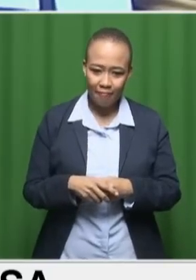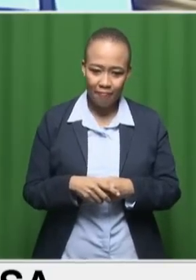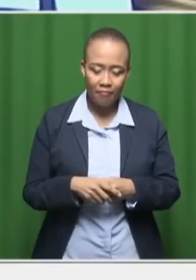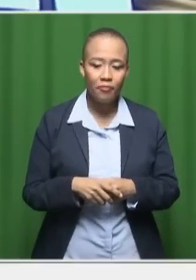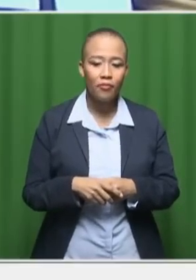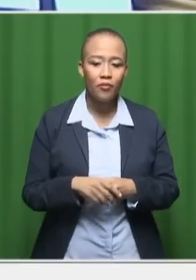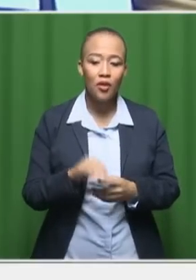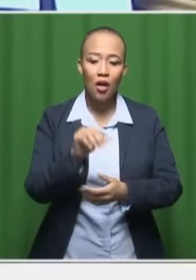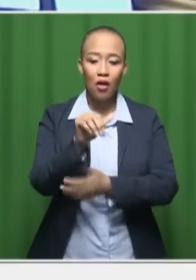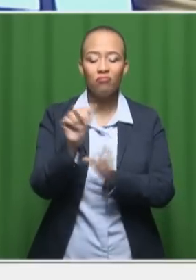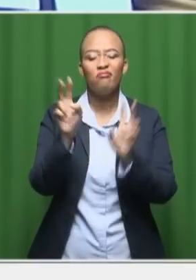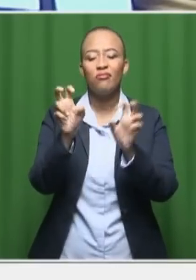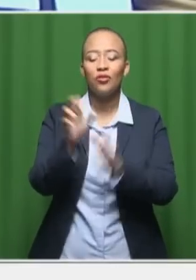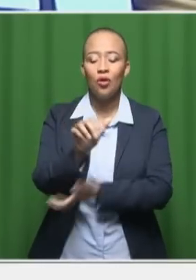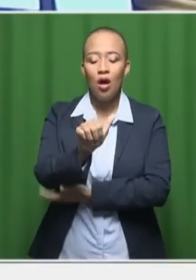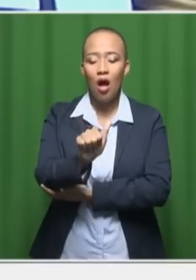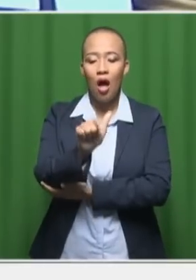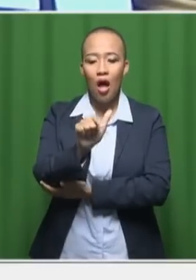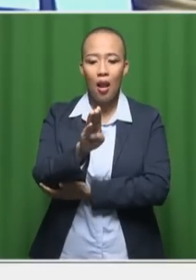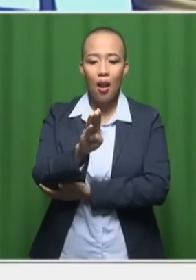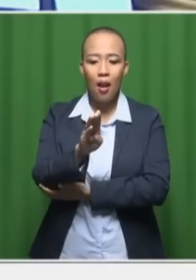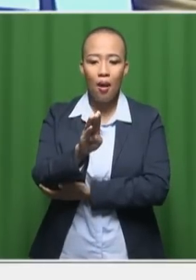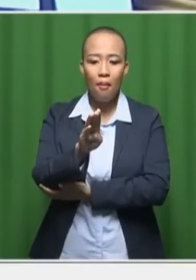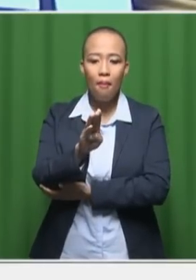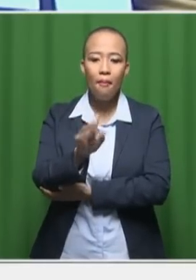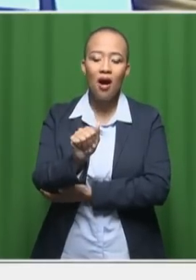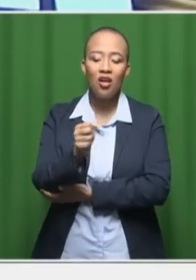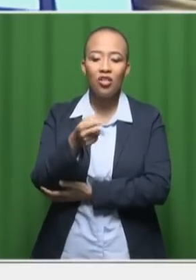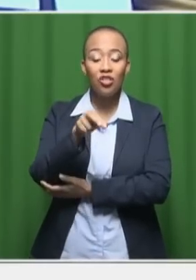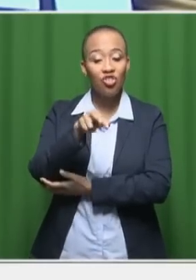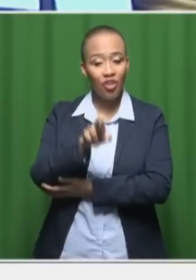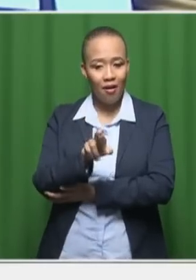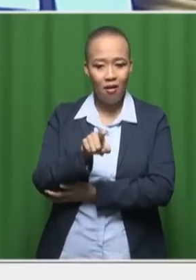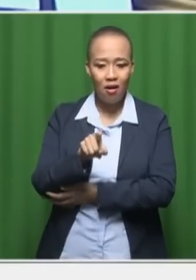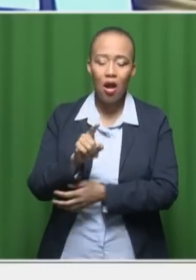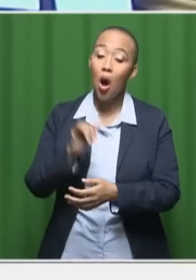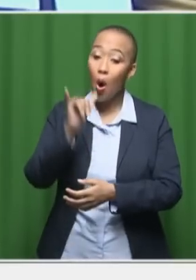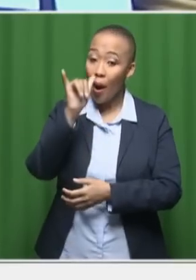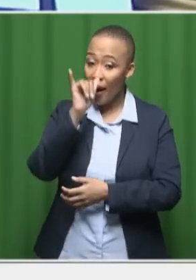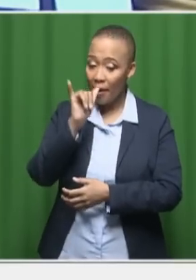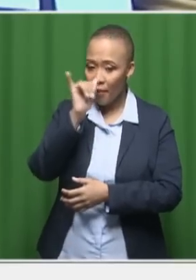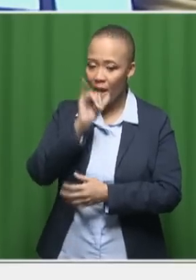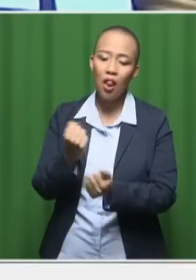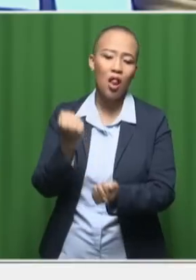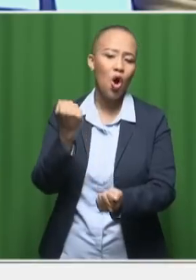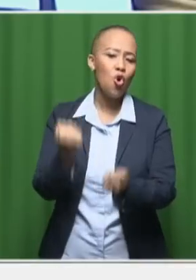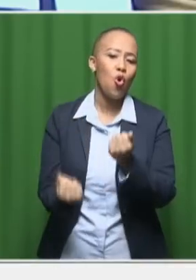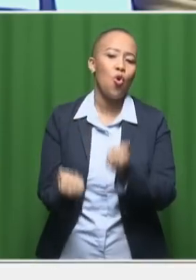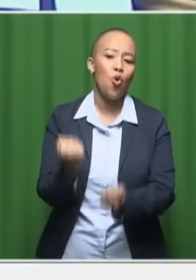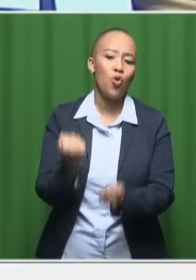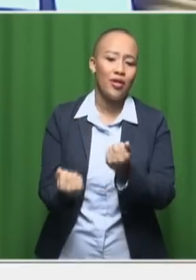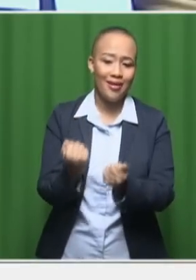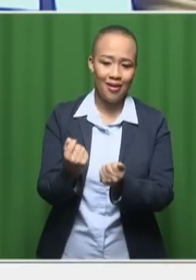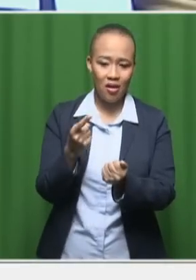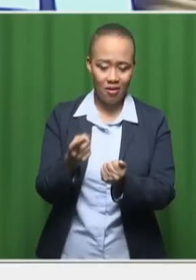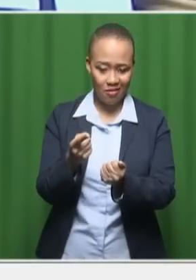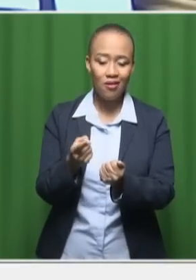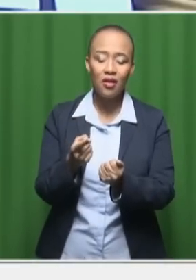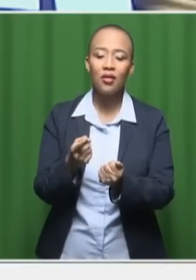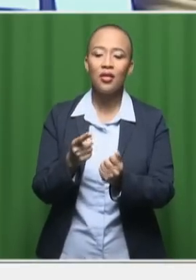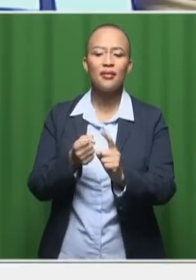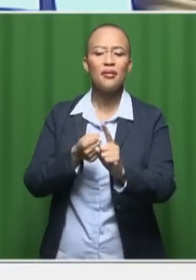are part of the domestic law because they have been domesticated, they have been internalized within our own context. And